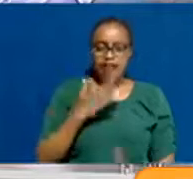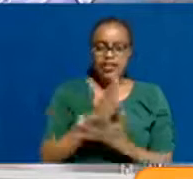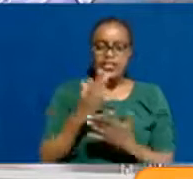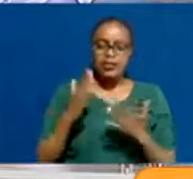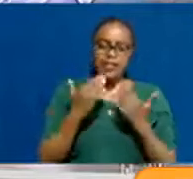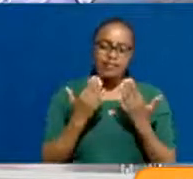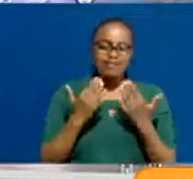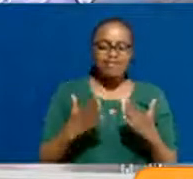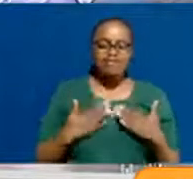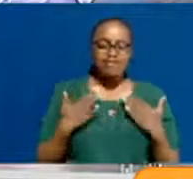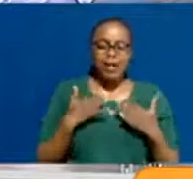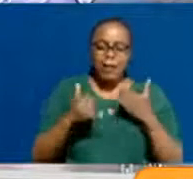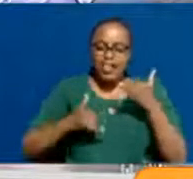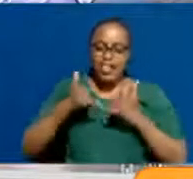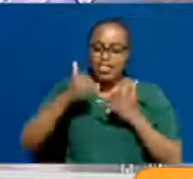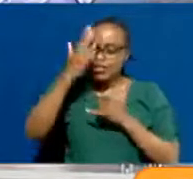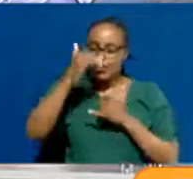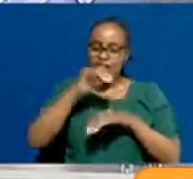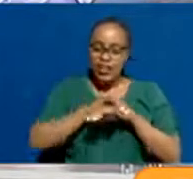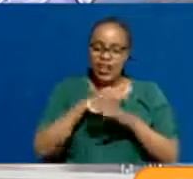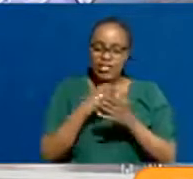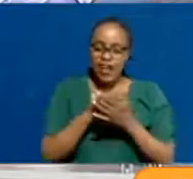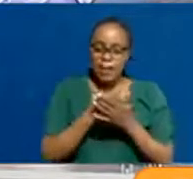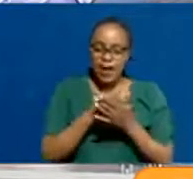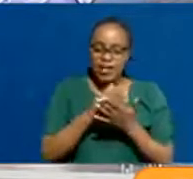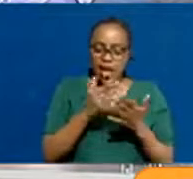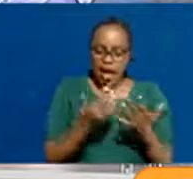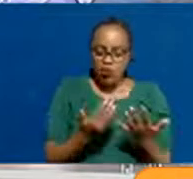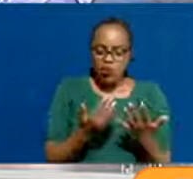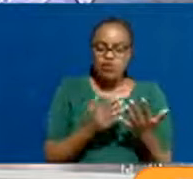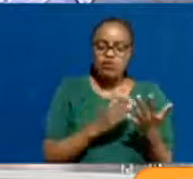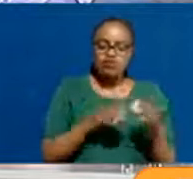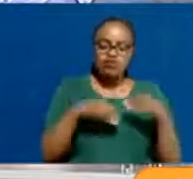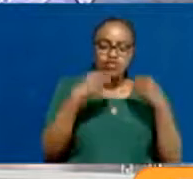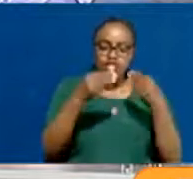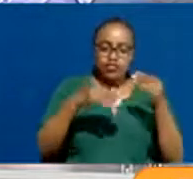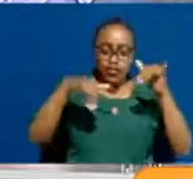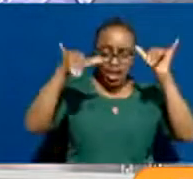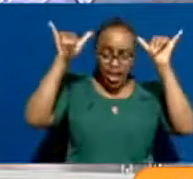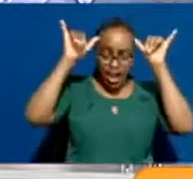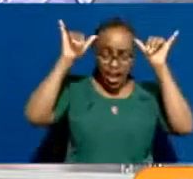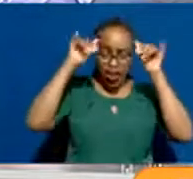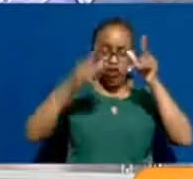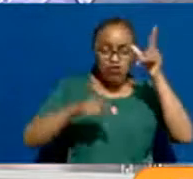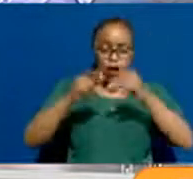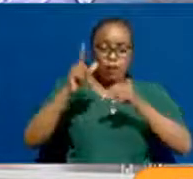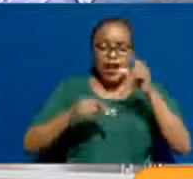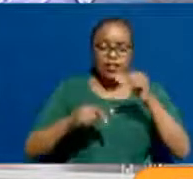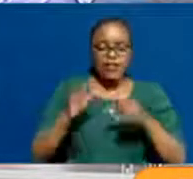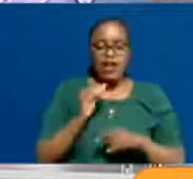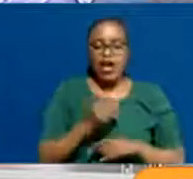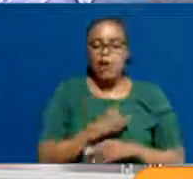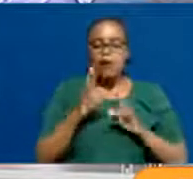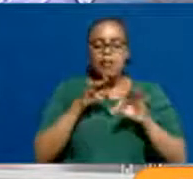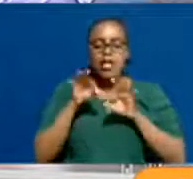to smile about after receiving partial payment in form of dairy cows. Seth Olale, who